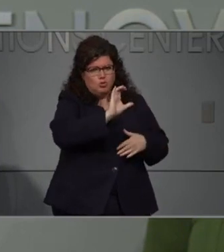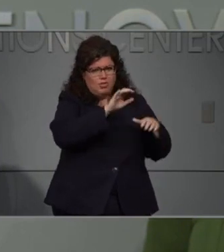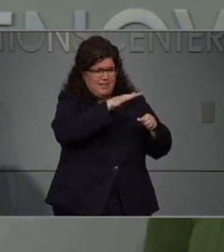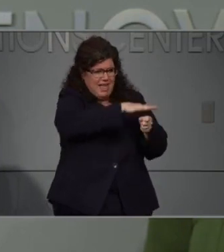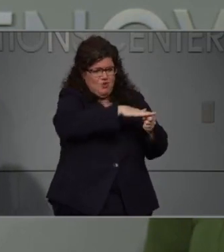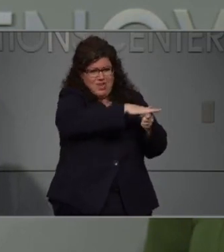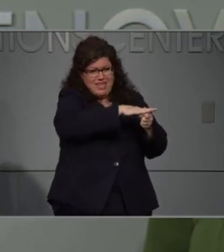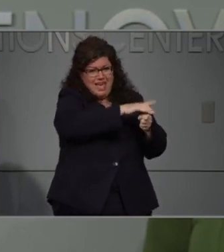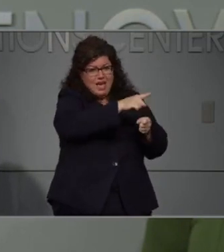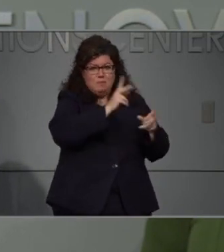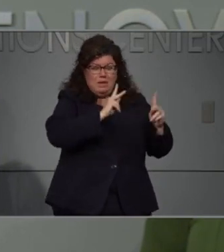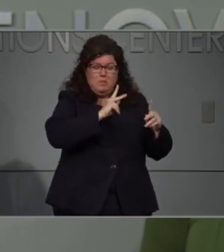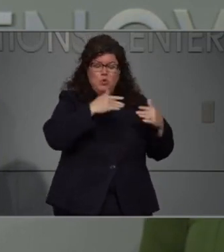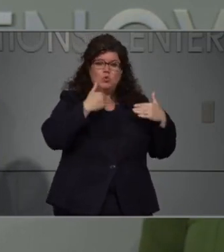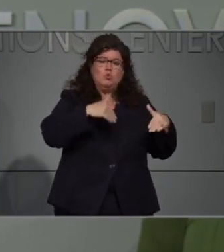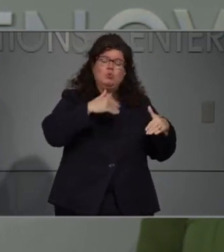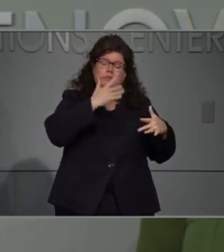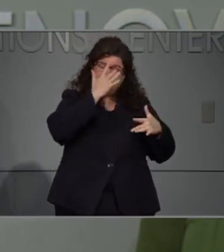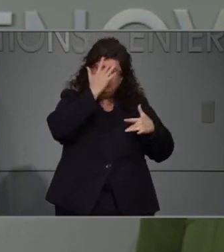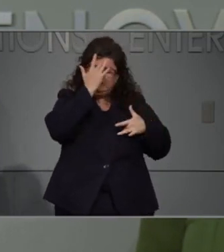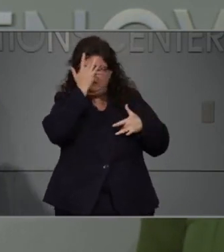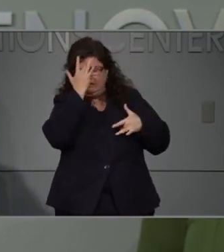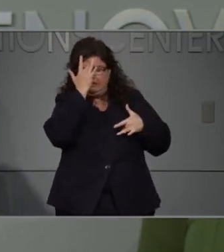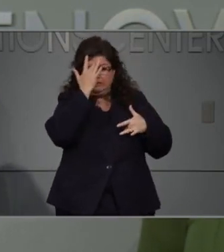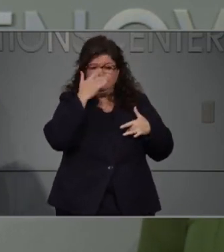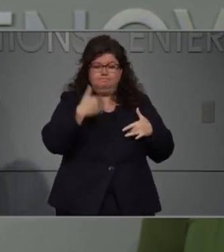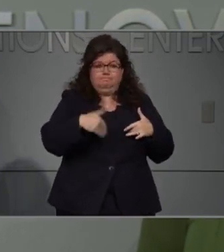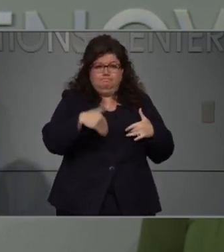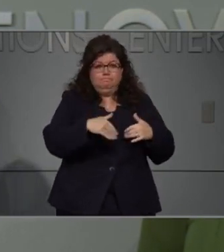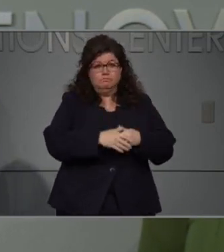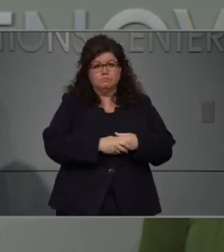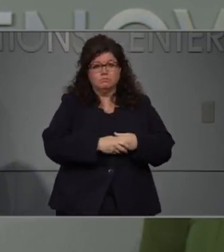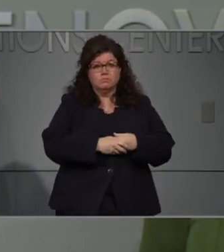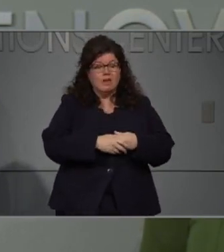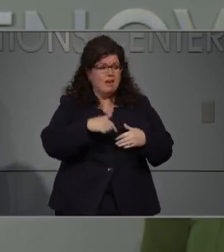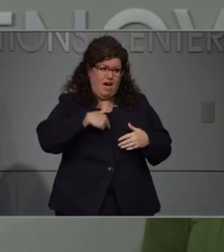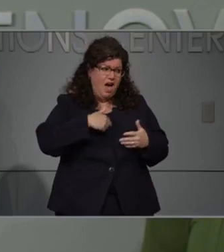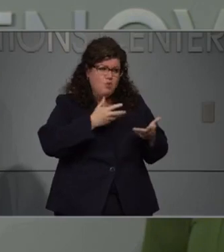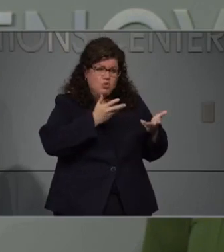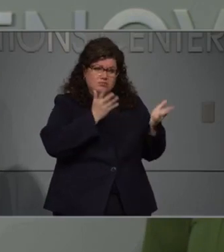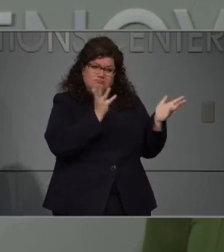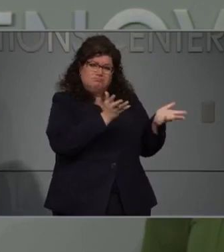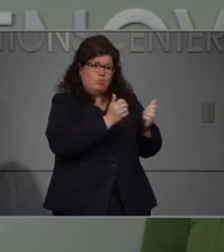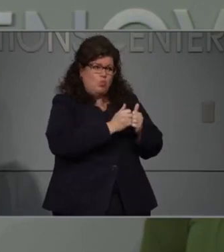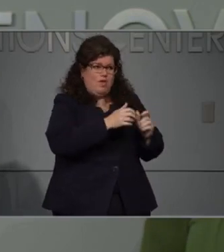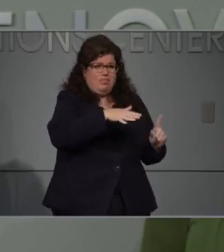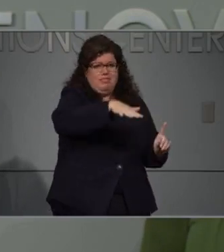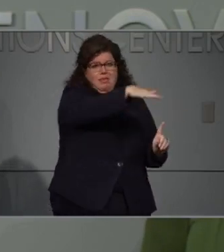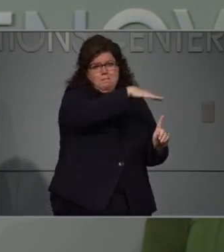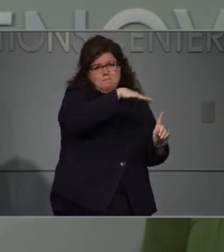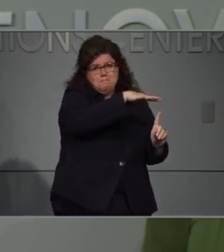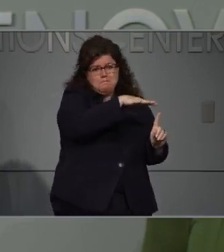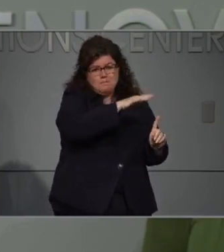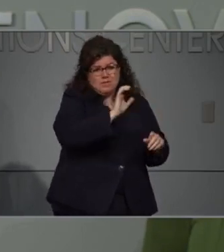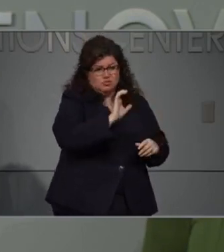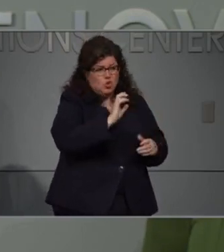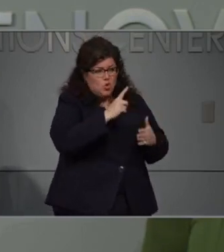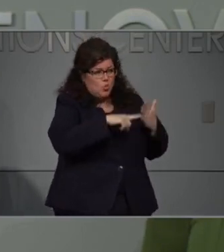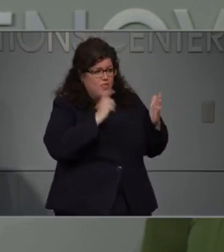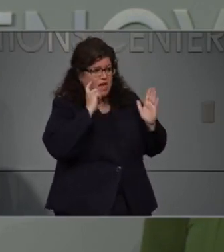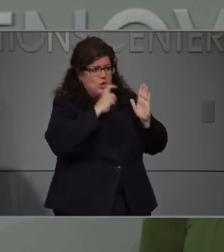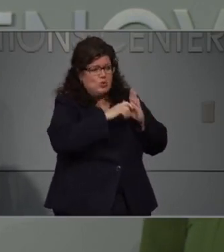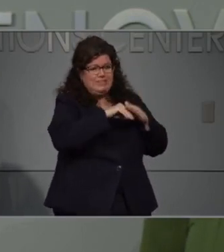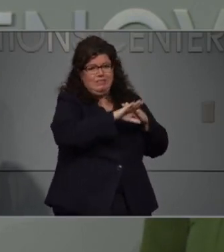folks who are quite sick, and I'd engage with them in a conversation about what they are seeing within